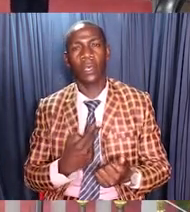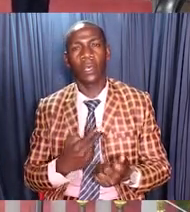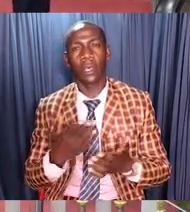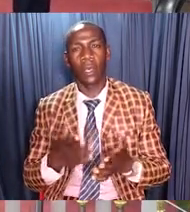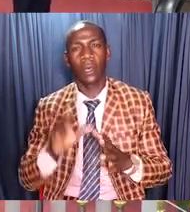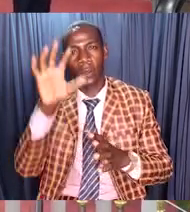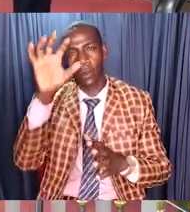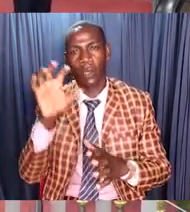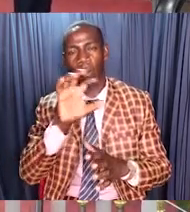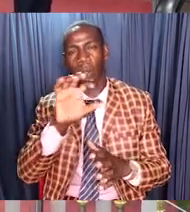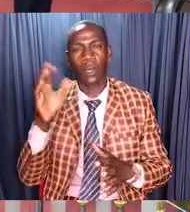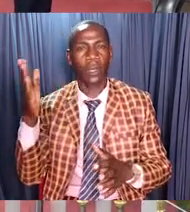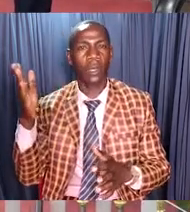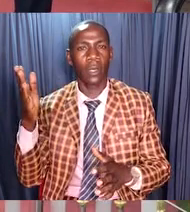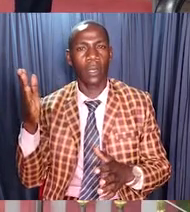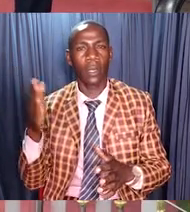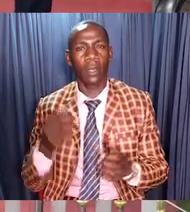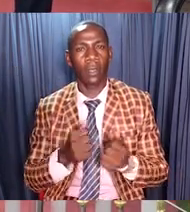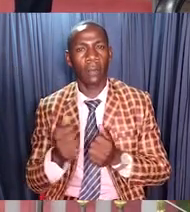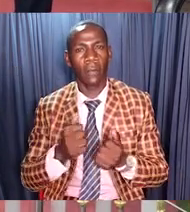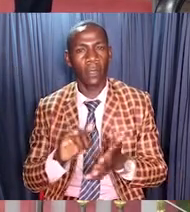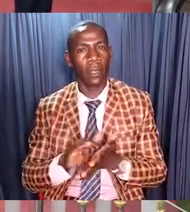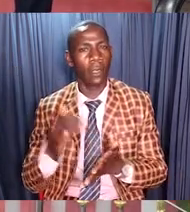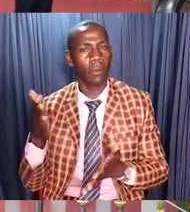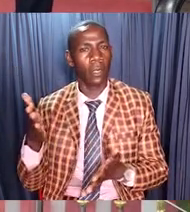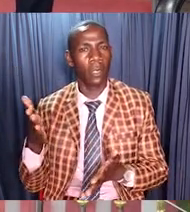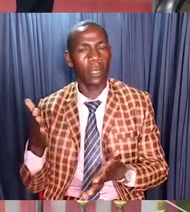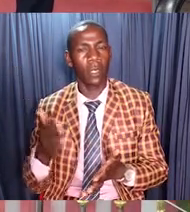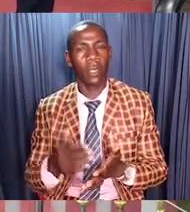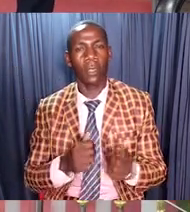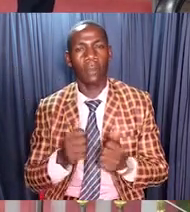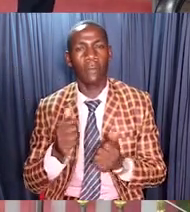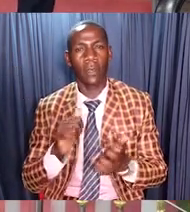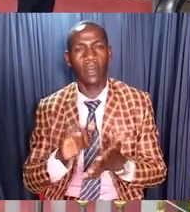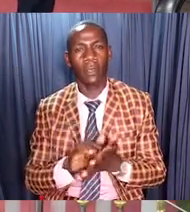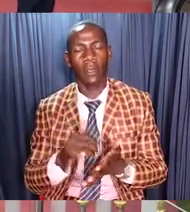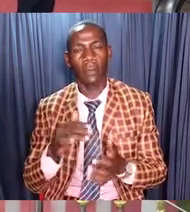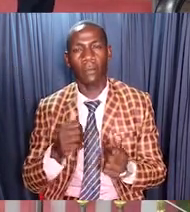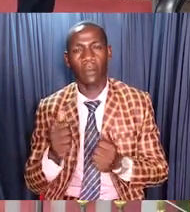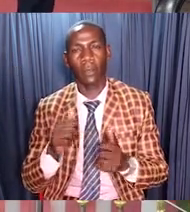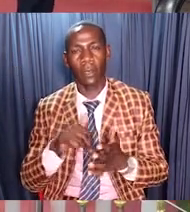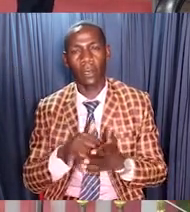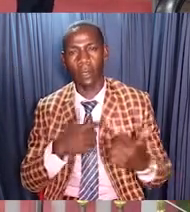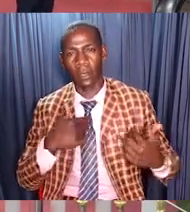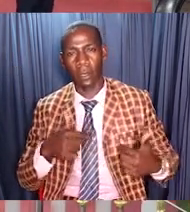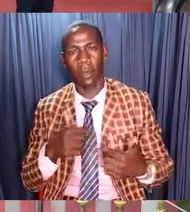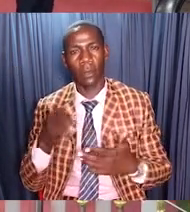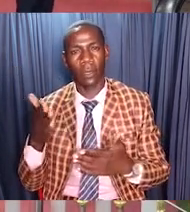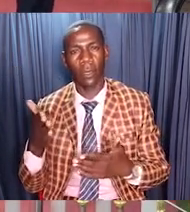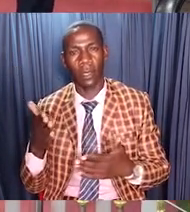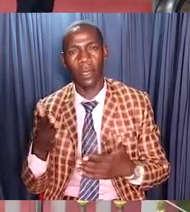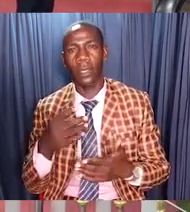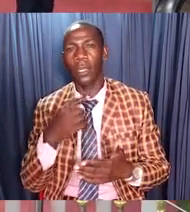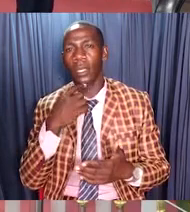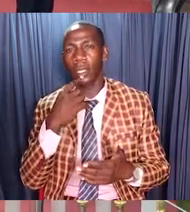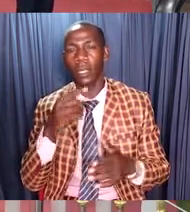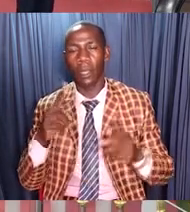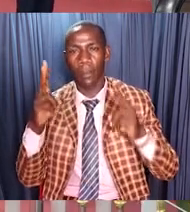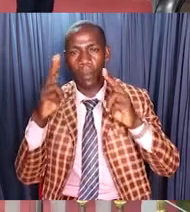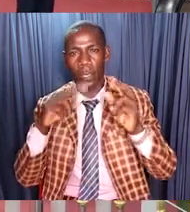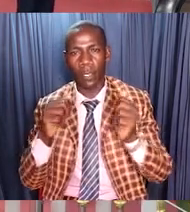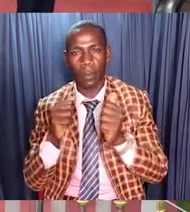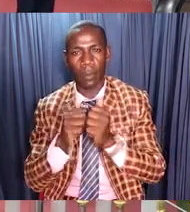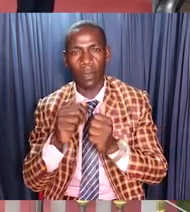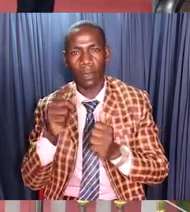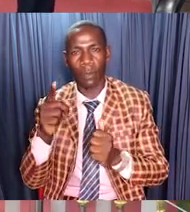wameweka msalabani. Today they've crucified him. Ni vita hivyo. Fight that way. Ni vita vyote vimejaa milioni maana. Those were battles in their hearts. He